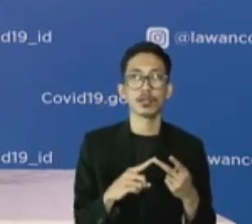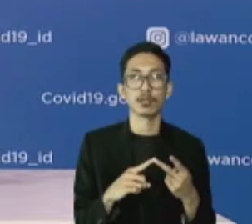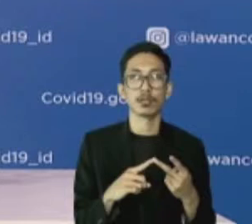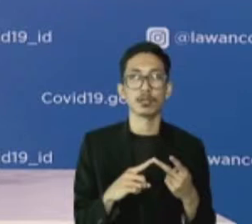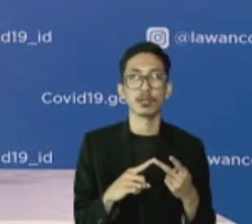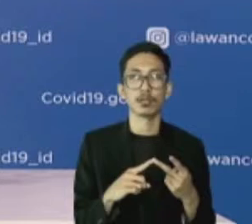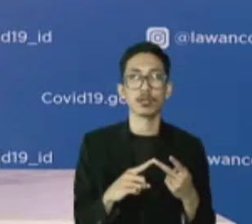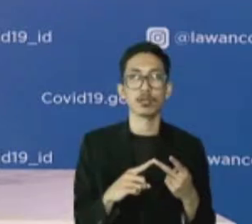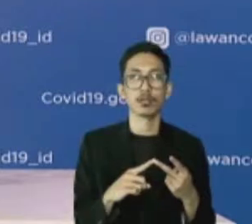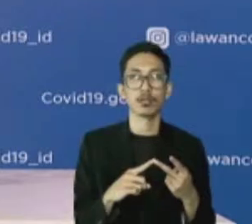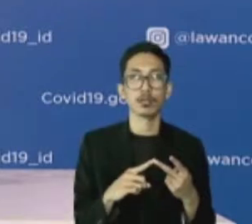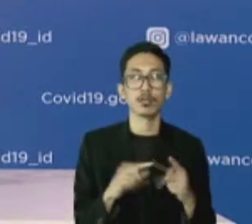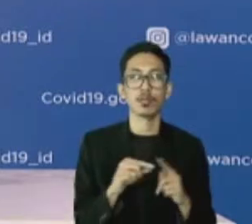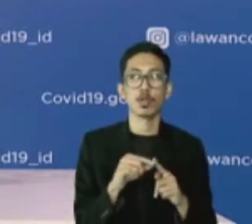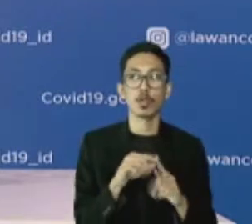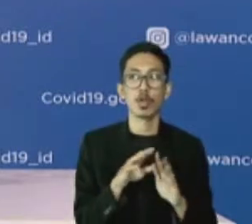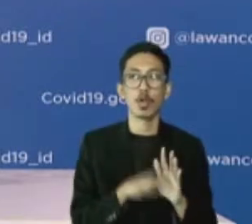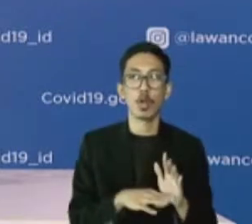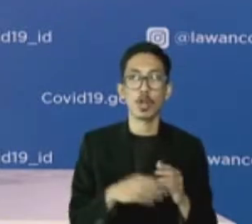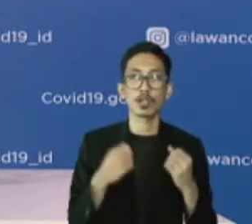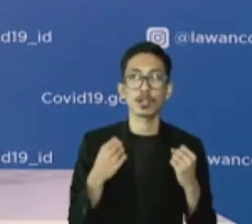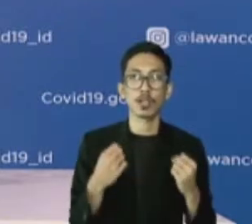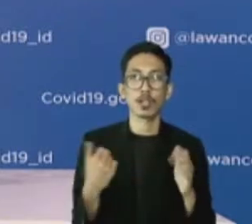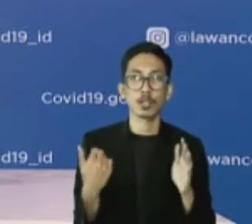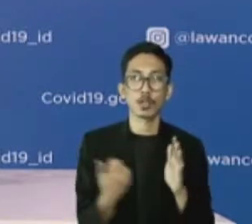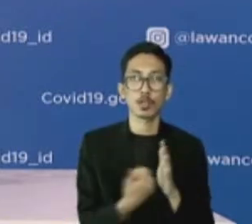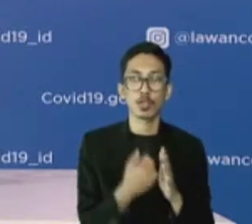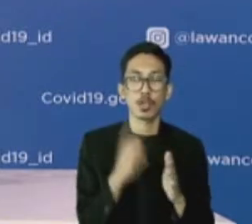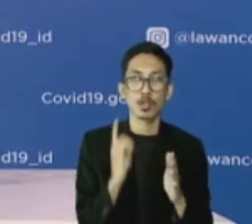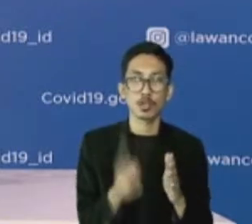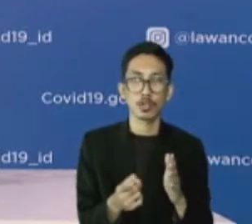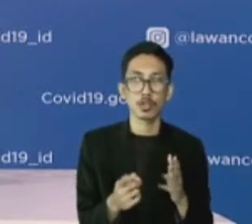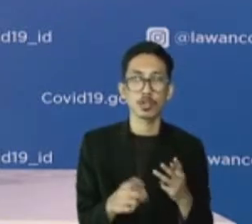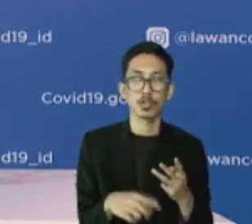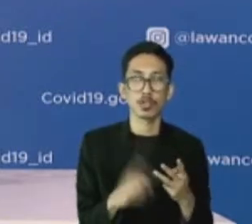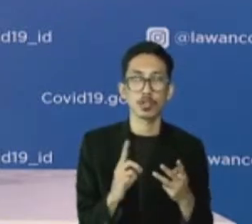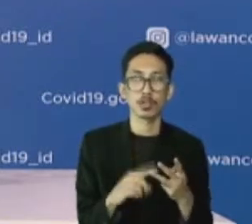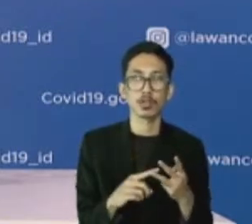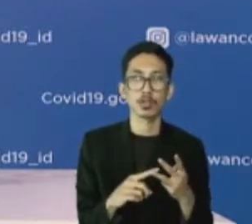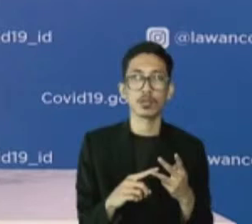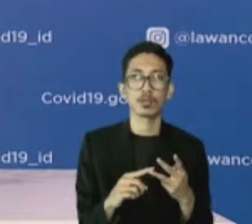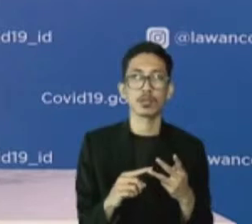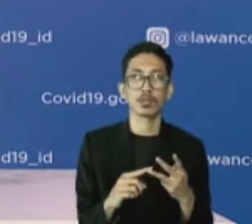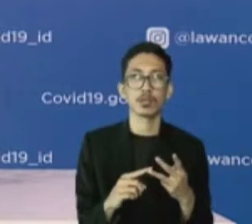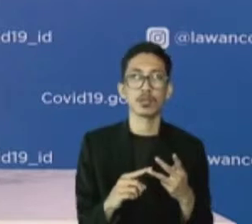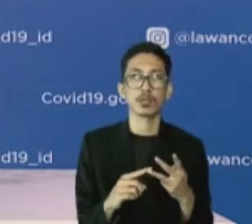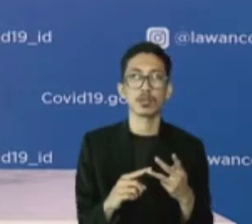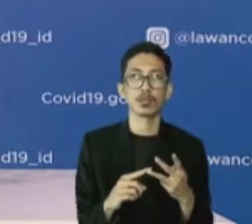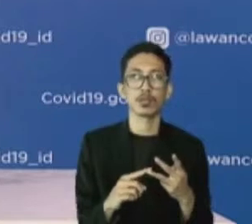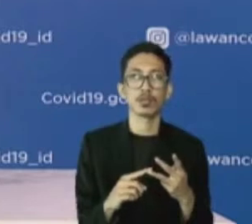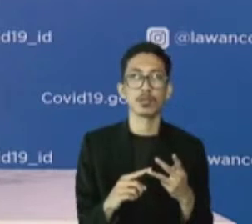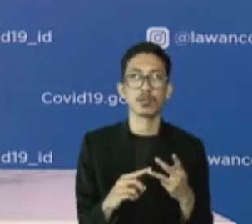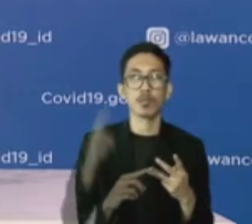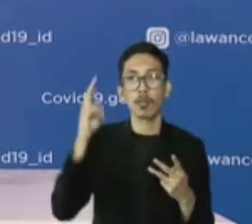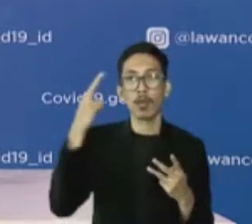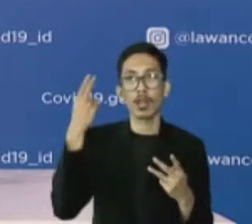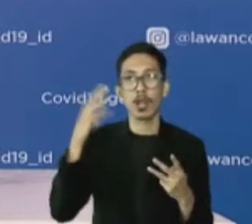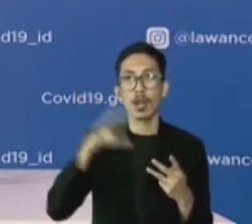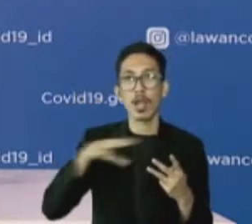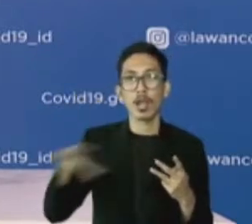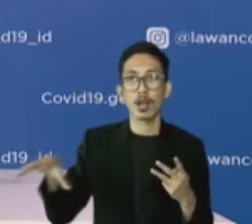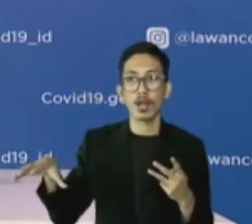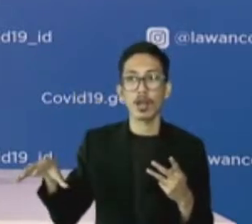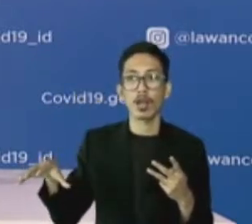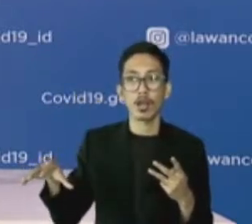to apply health protocols during the quarantine period. The third is the local government provides a reference